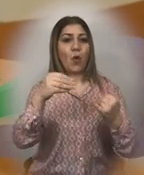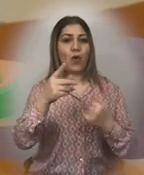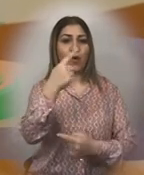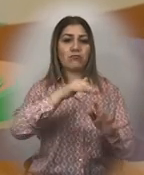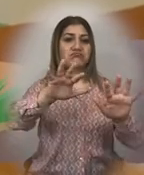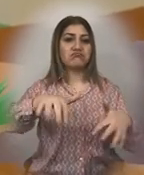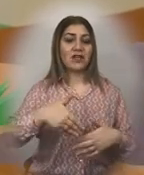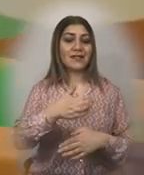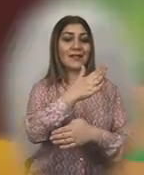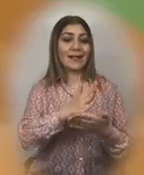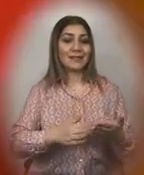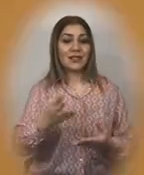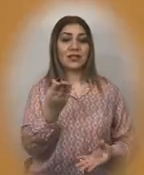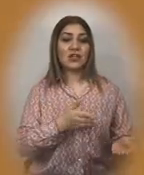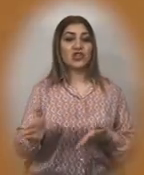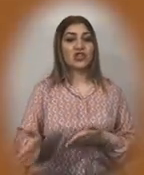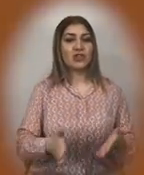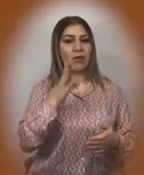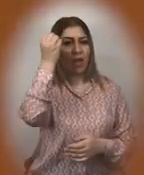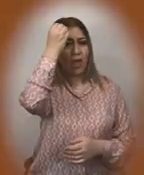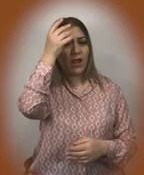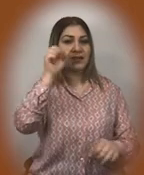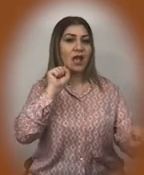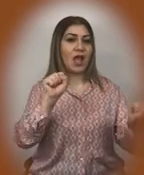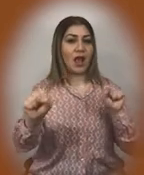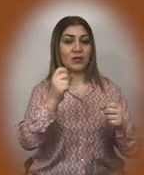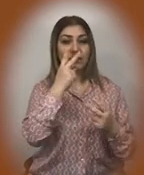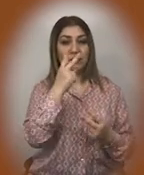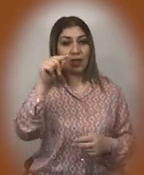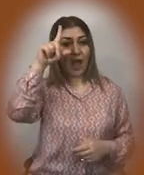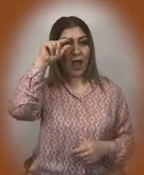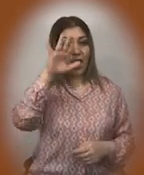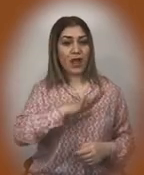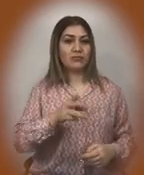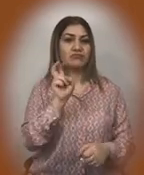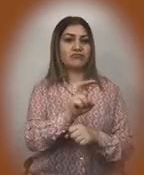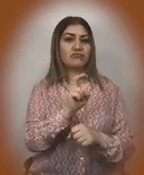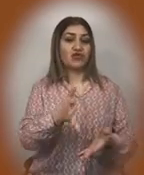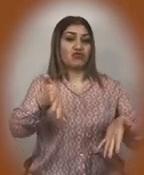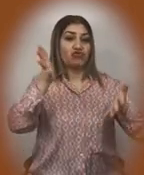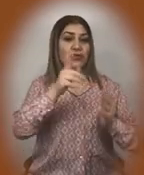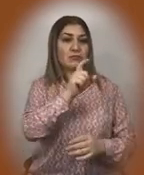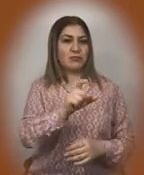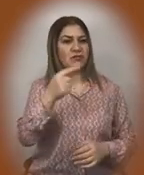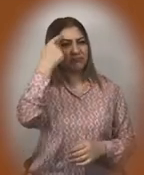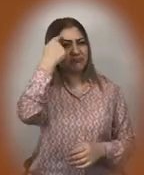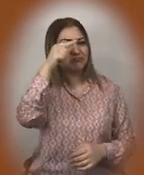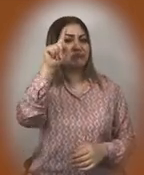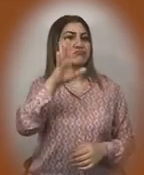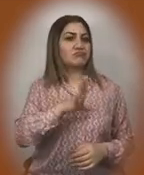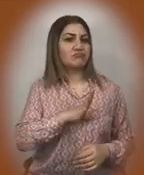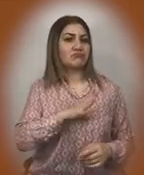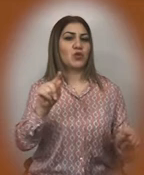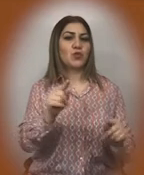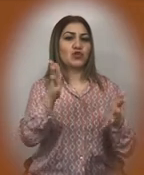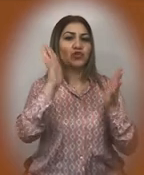looking at all these tradesmen traveling through armenia our clever and wise princes came up with a brilliant idea they started building shelters for the heavy-laden